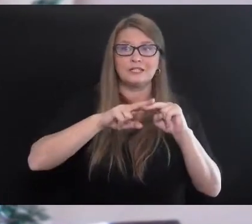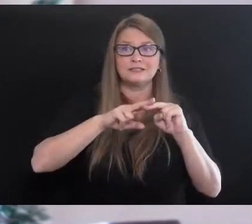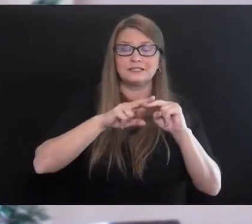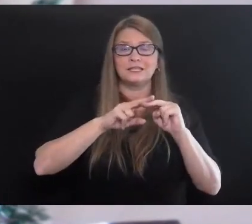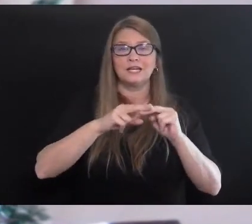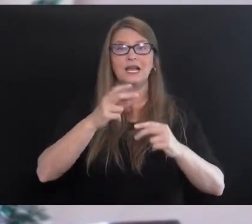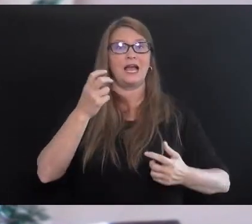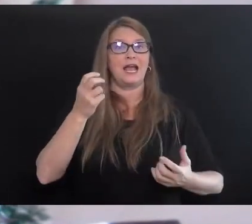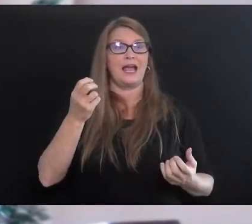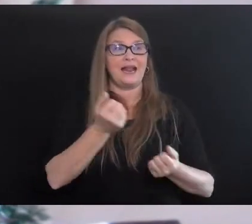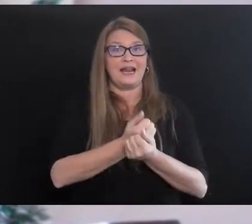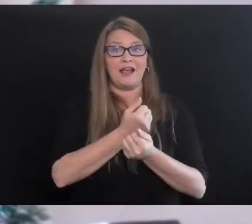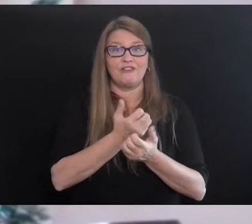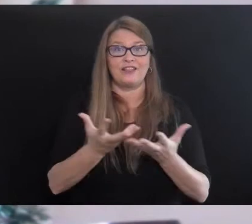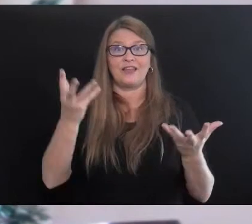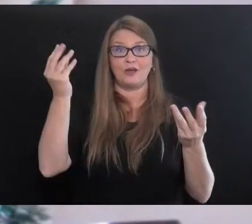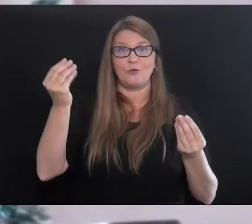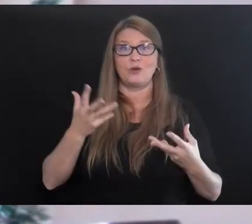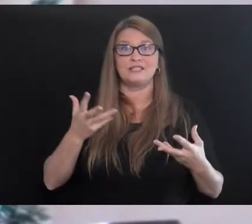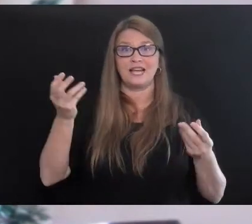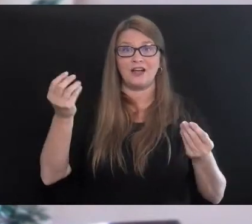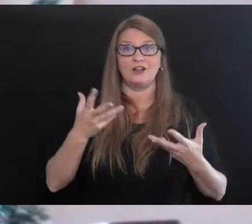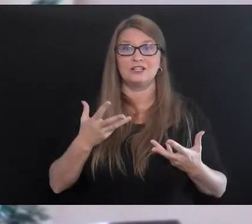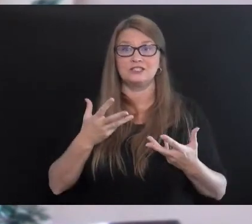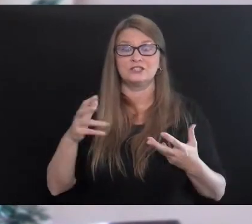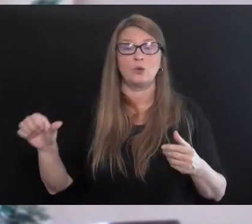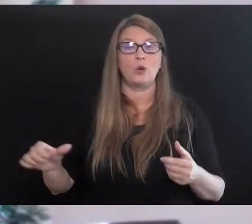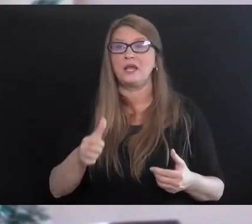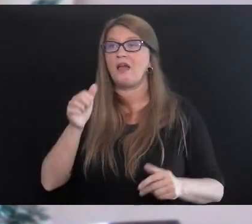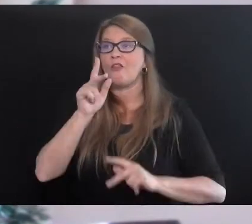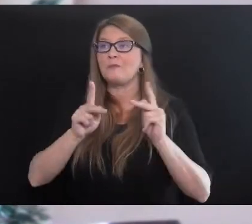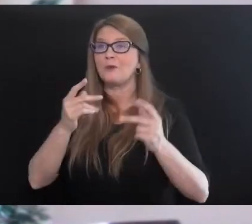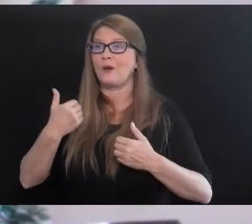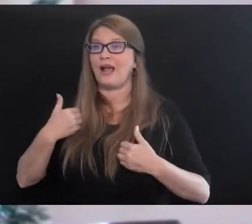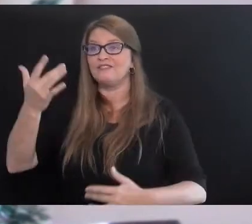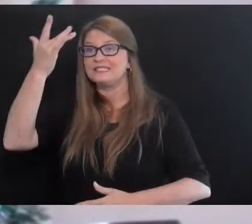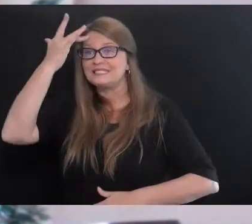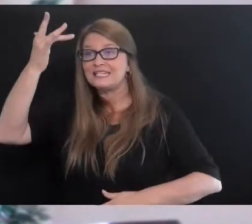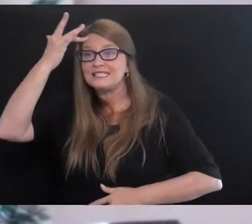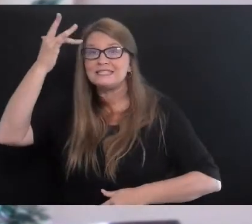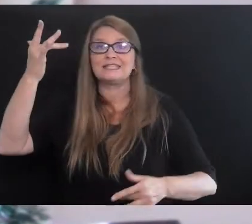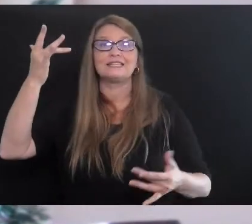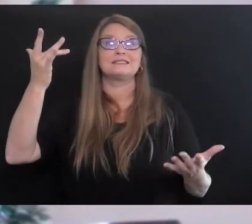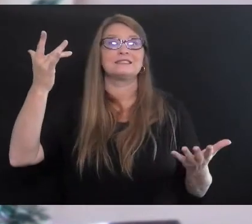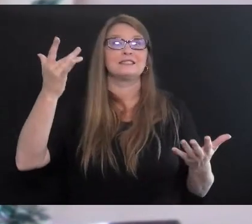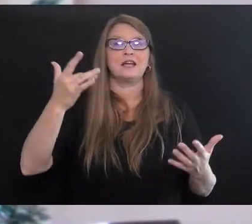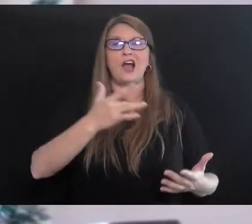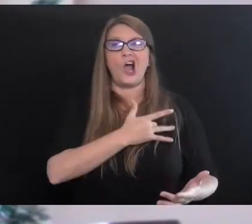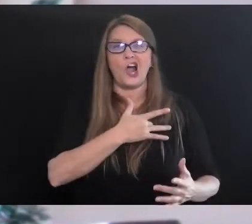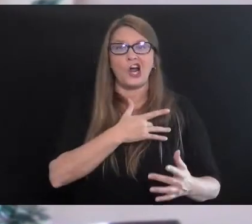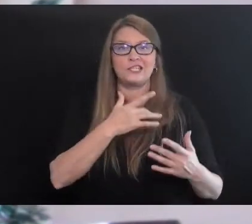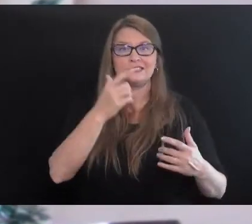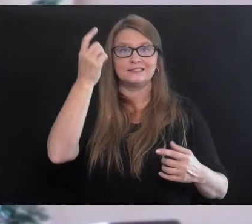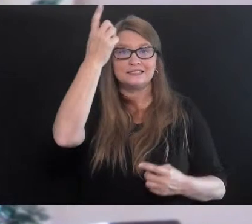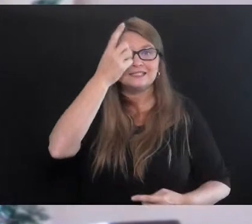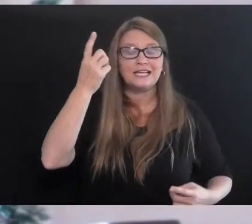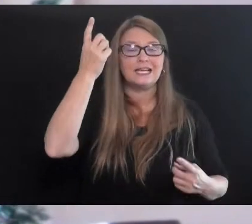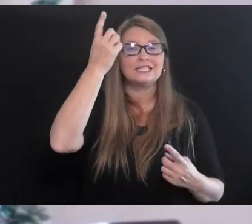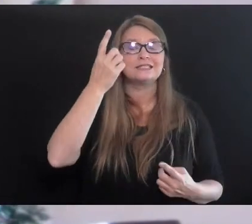not only with COVID-19, but with other acute medical illnesses and chronic medical illnesses like heart disease,